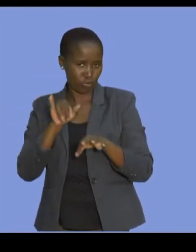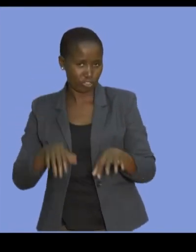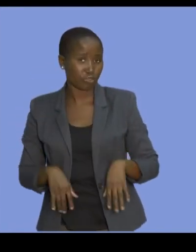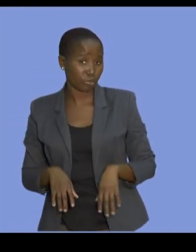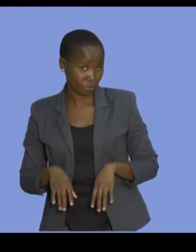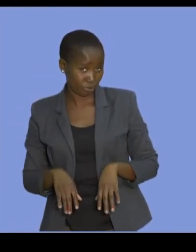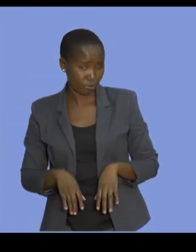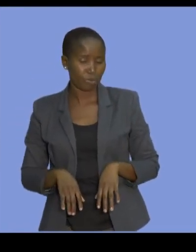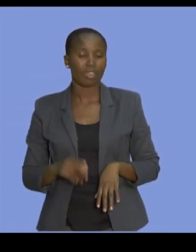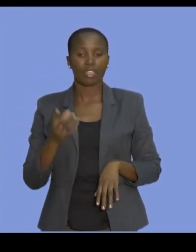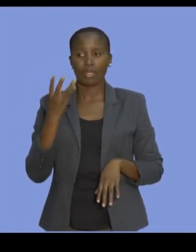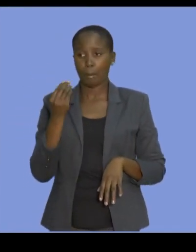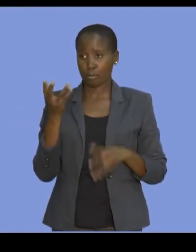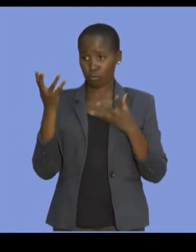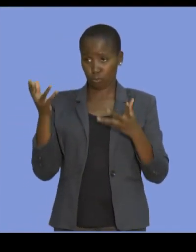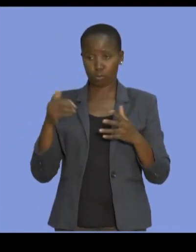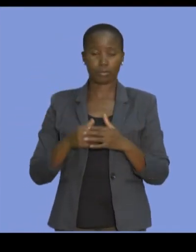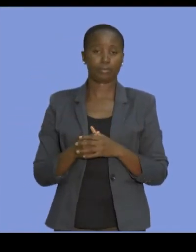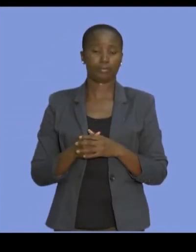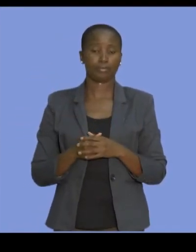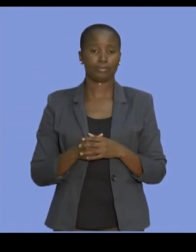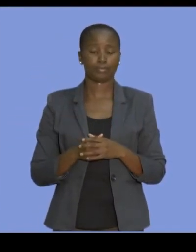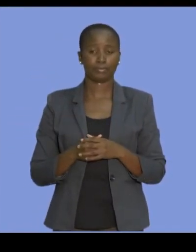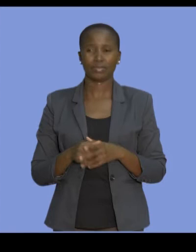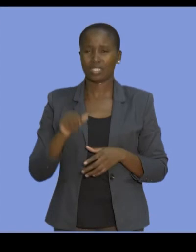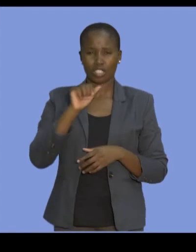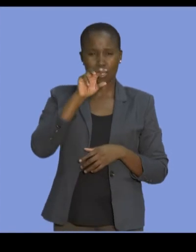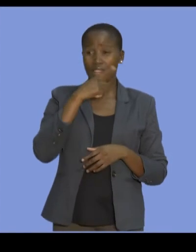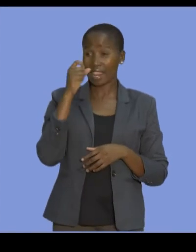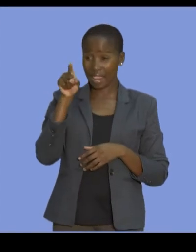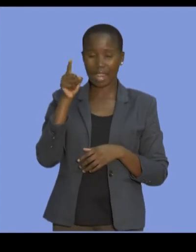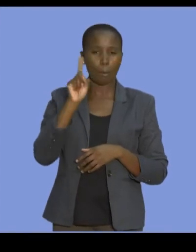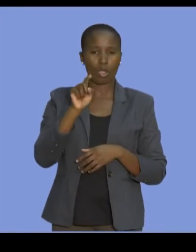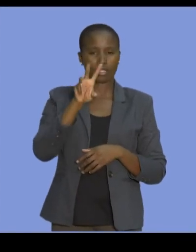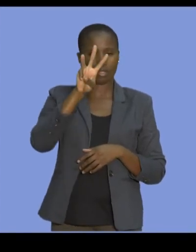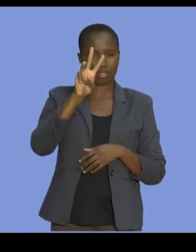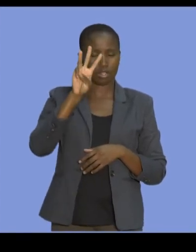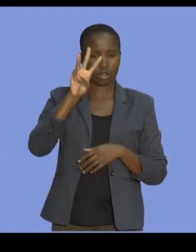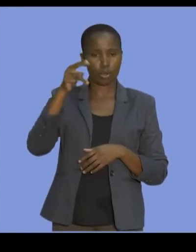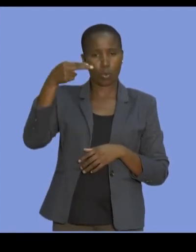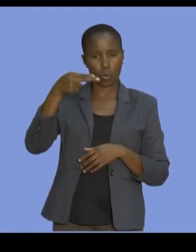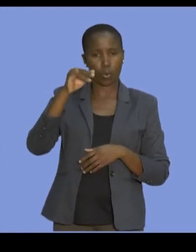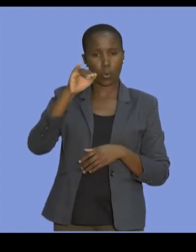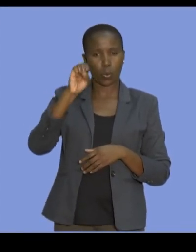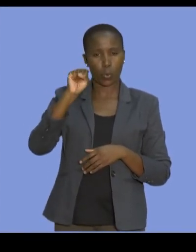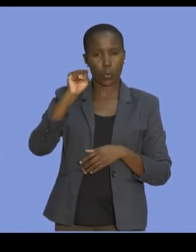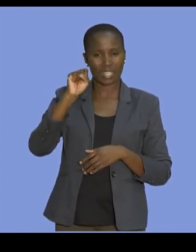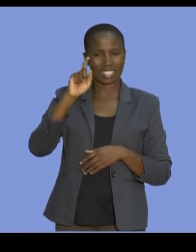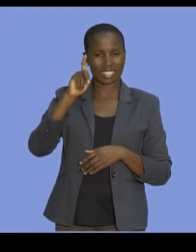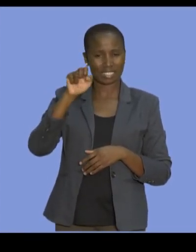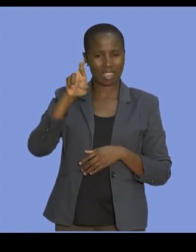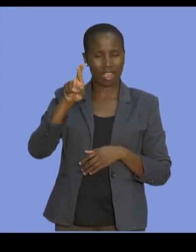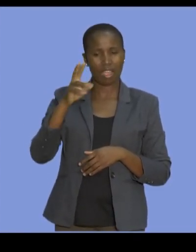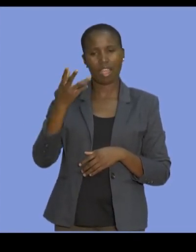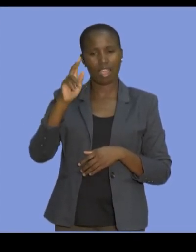So this is the whisker plot. You've seen this before with minimum value, Q1, Q3, and the maximum